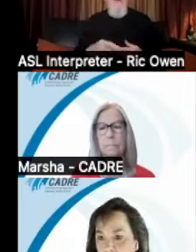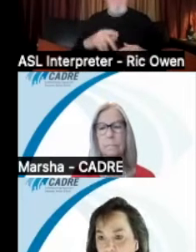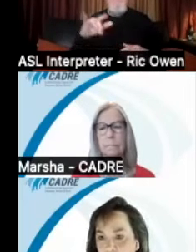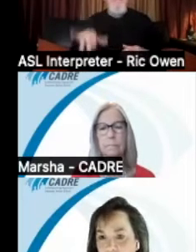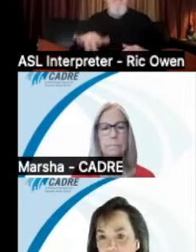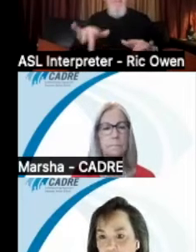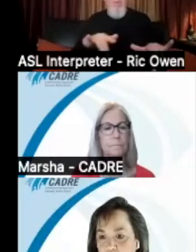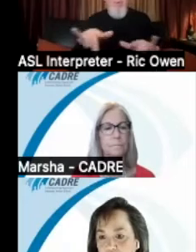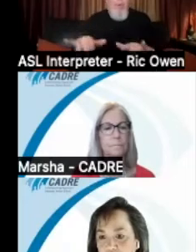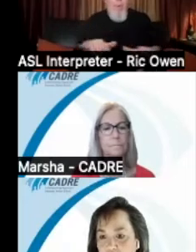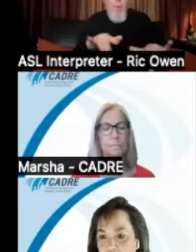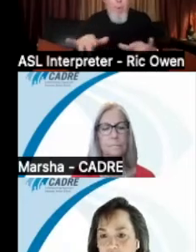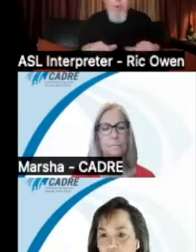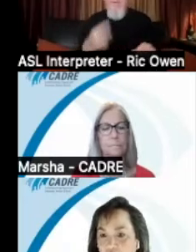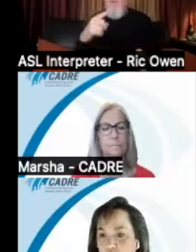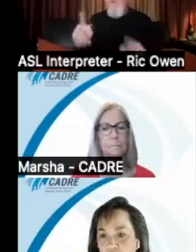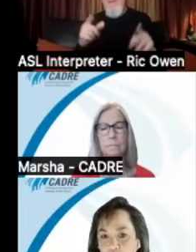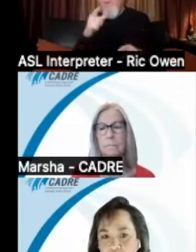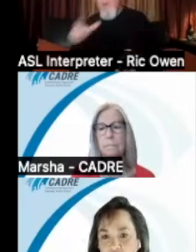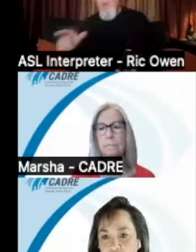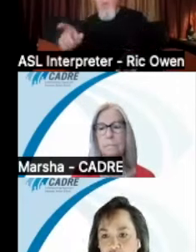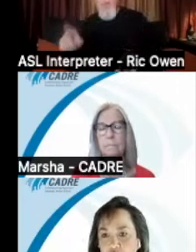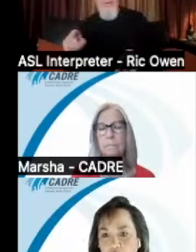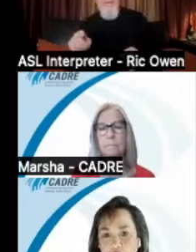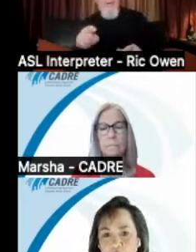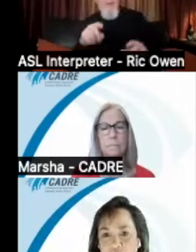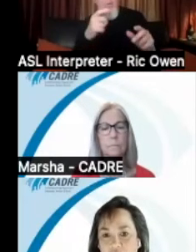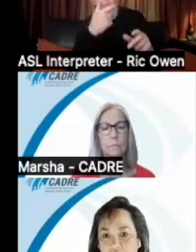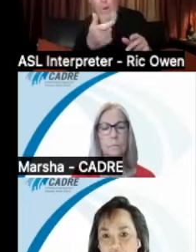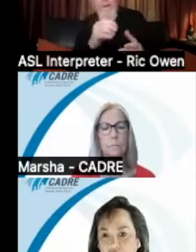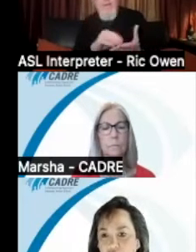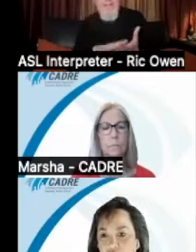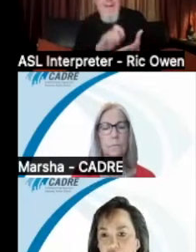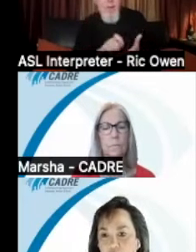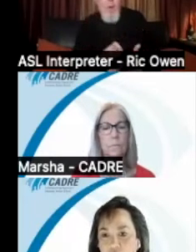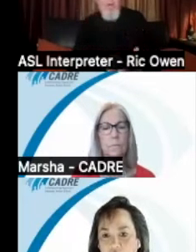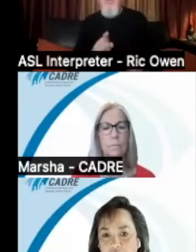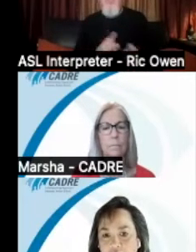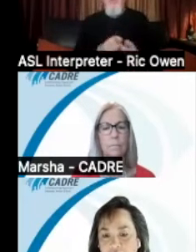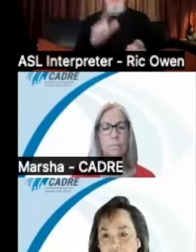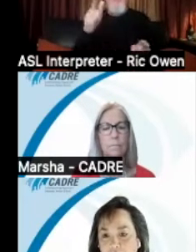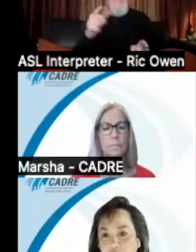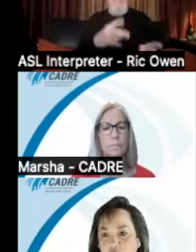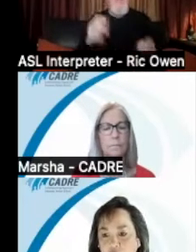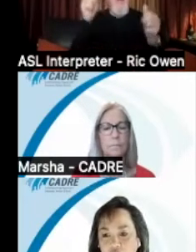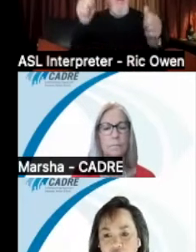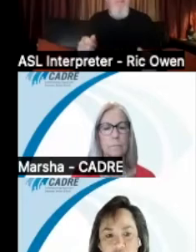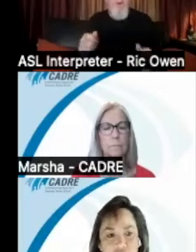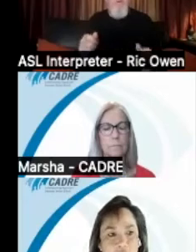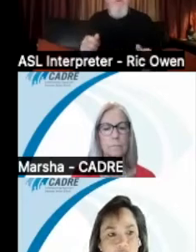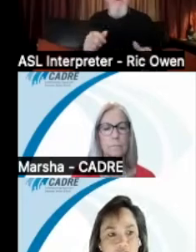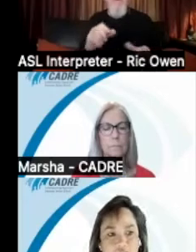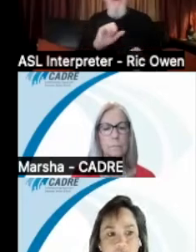it for note-taking purposes, and we will be posting it to our website under our preparedness tab for this